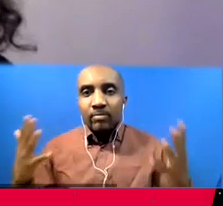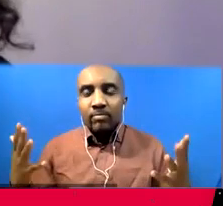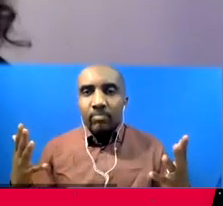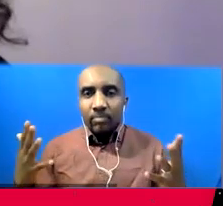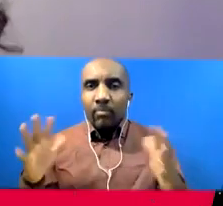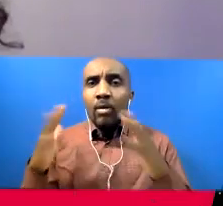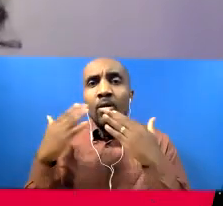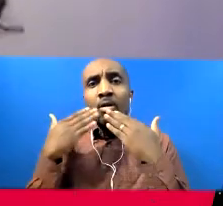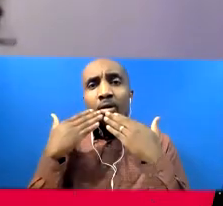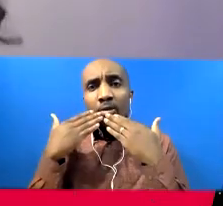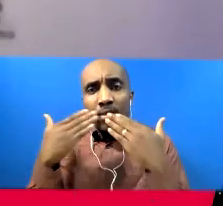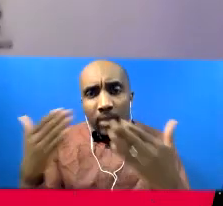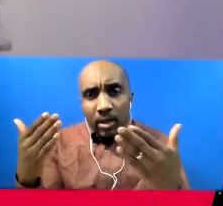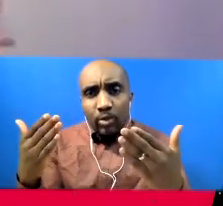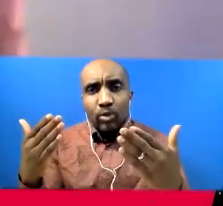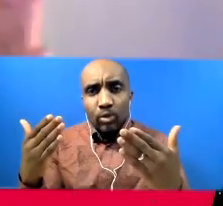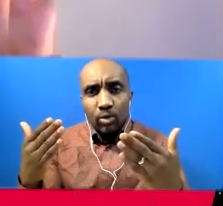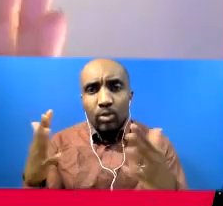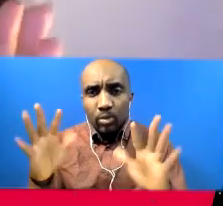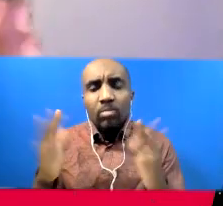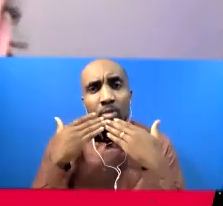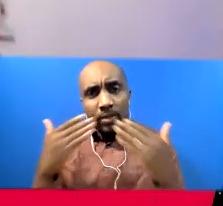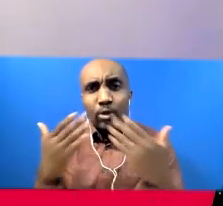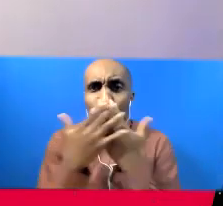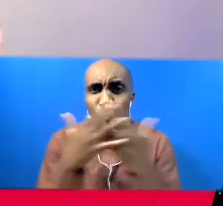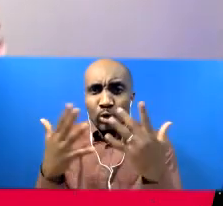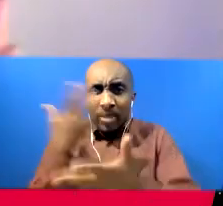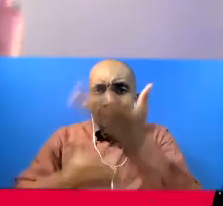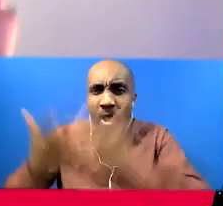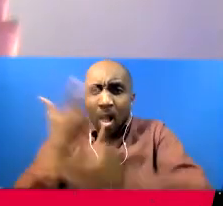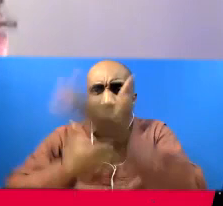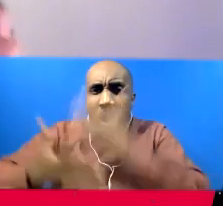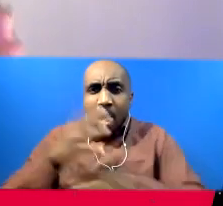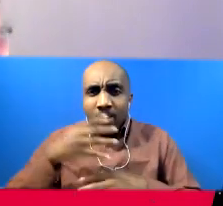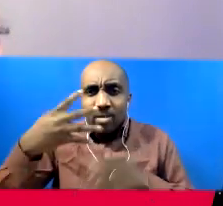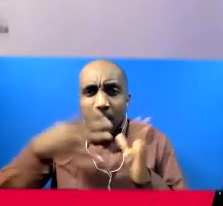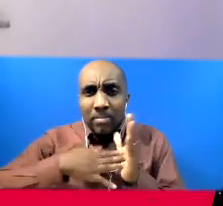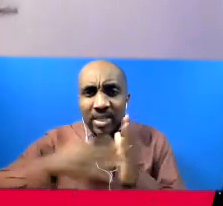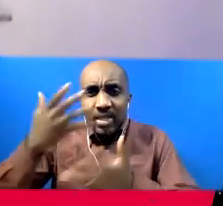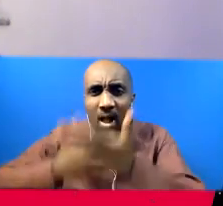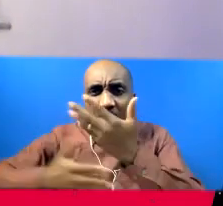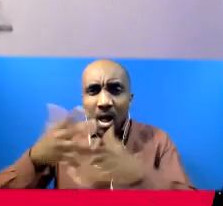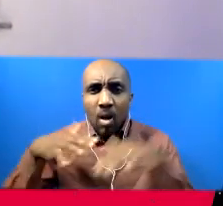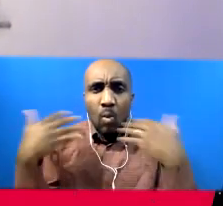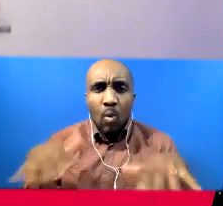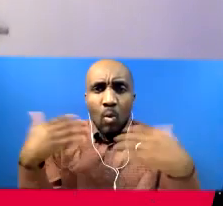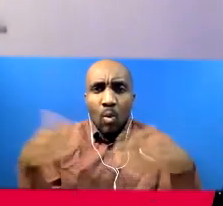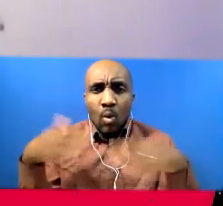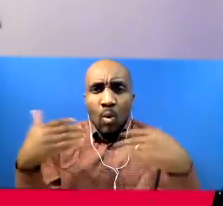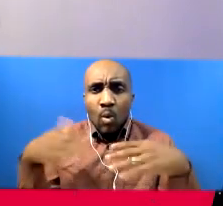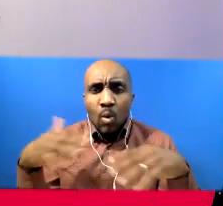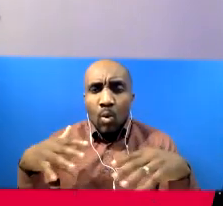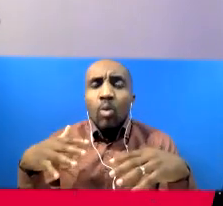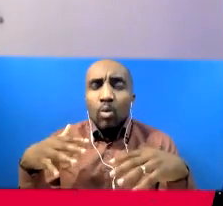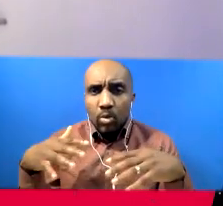Like that was so many things to unpack in that in those 9 minutes that you spoke. But I think the point, you know, that